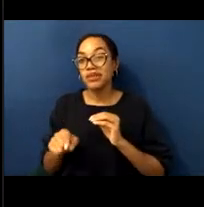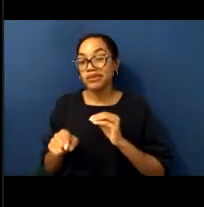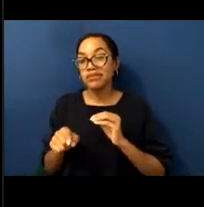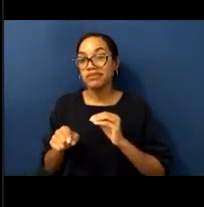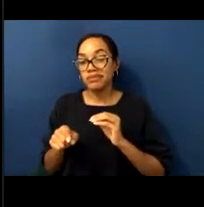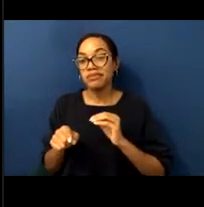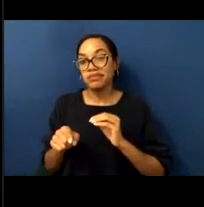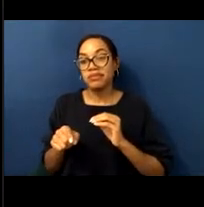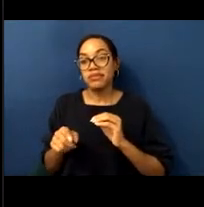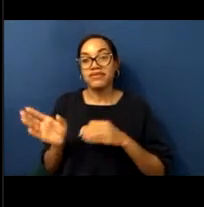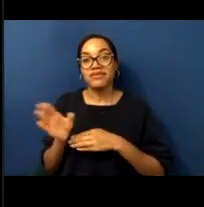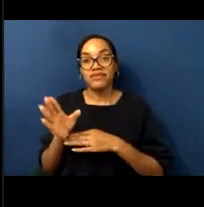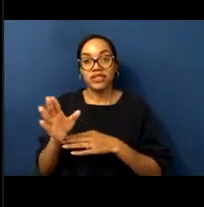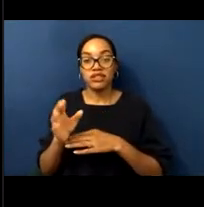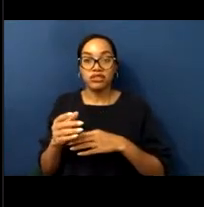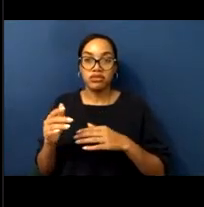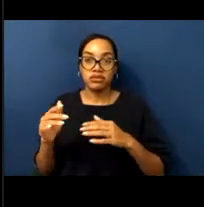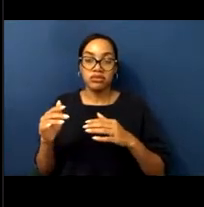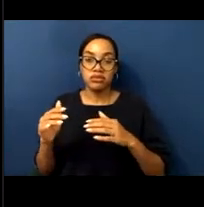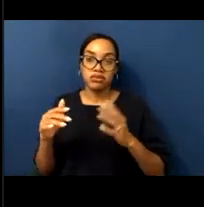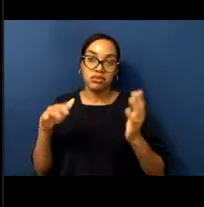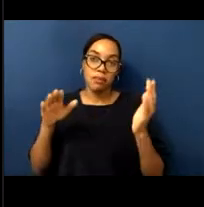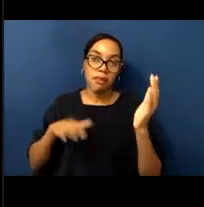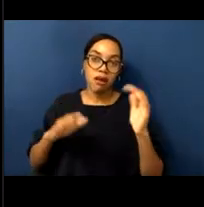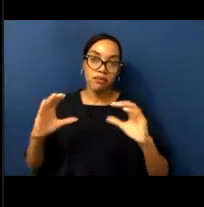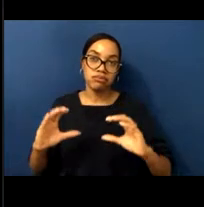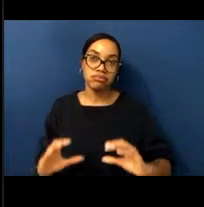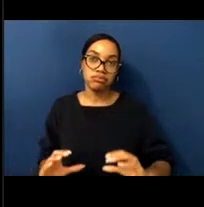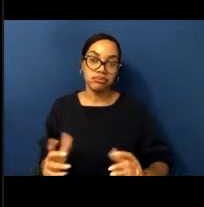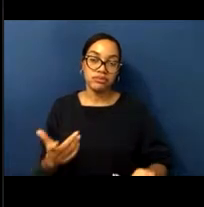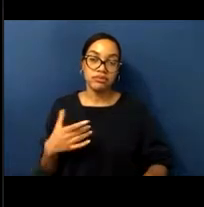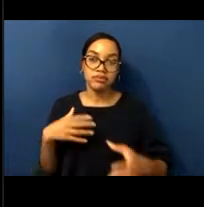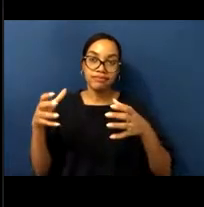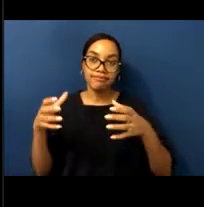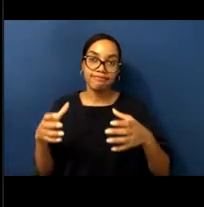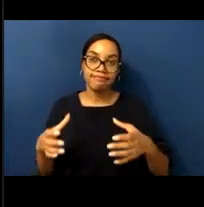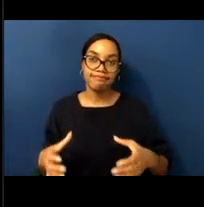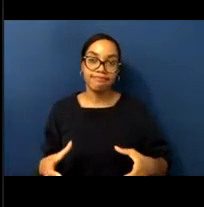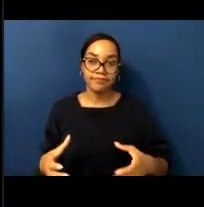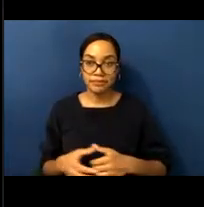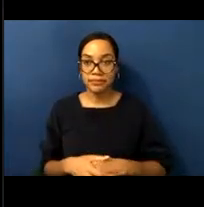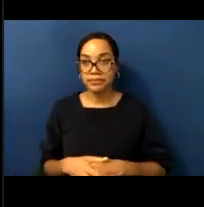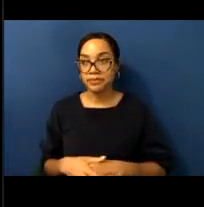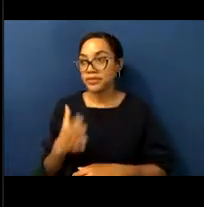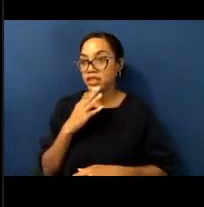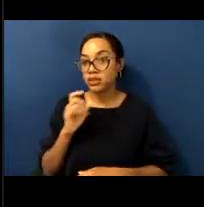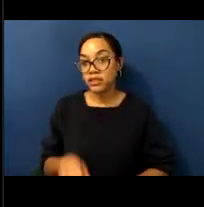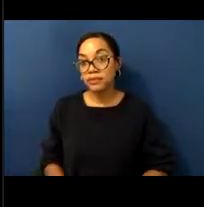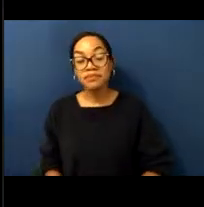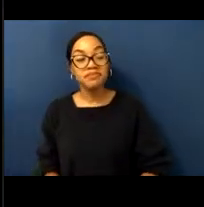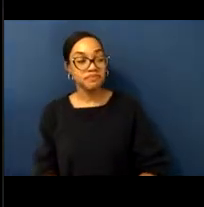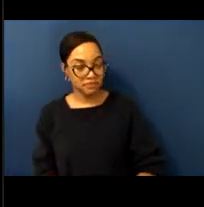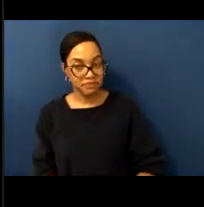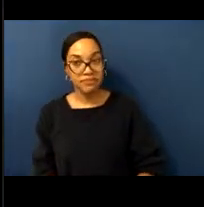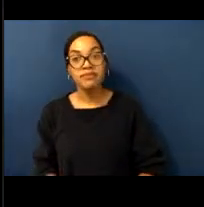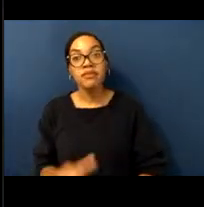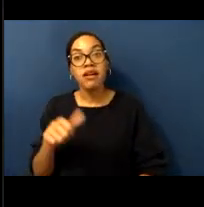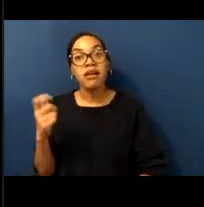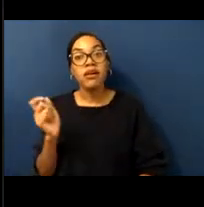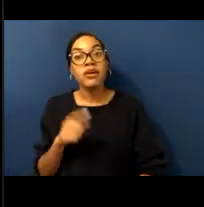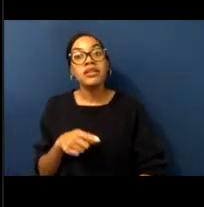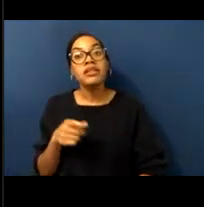warmer water fish habitat. Great question. Thanks. And then Adrian had asked, how